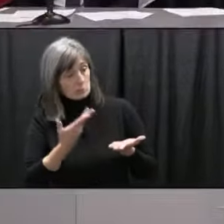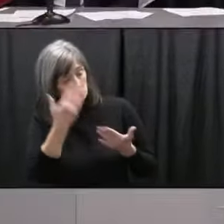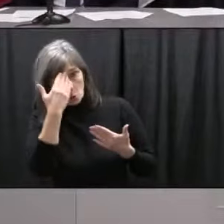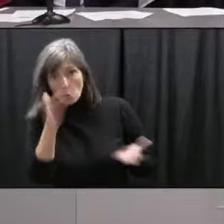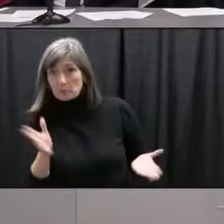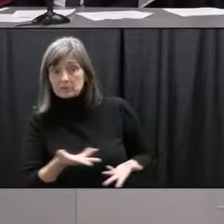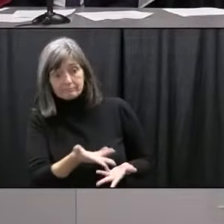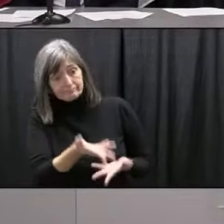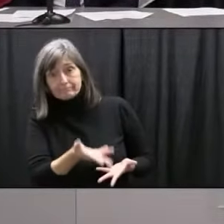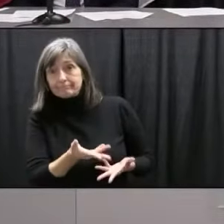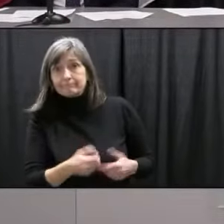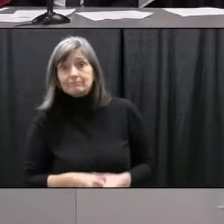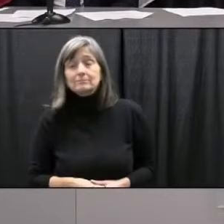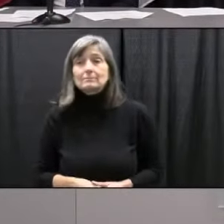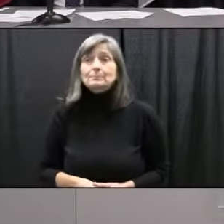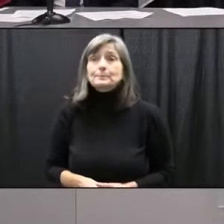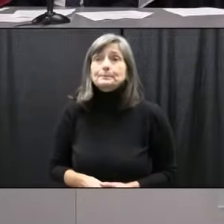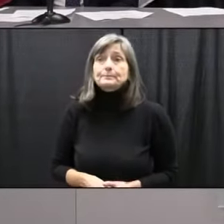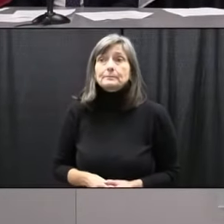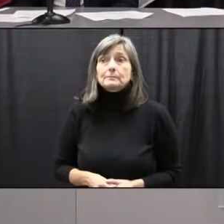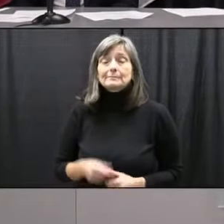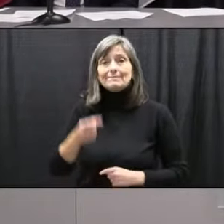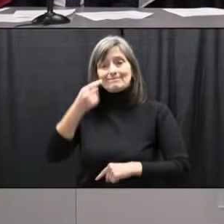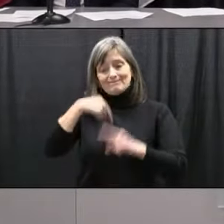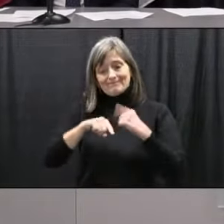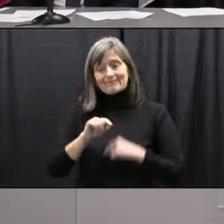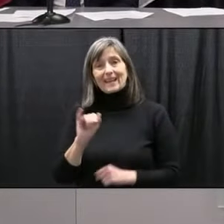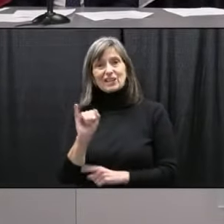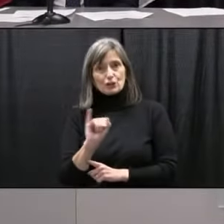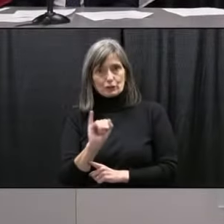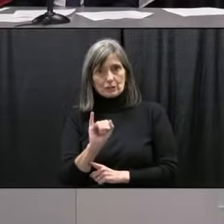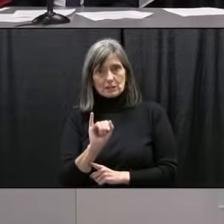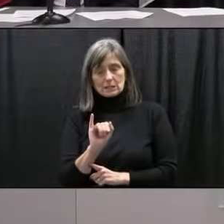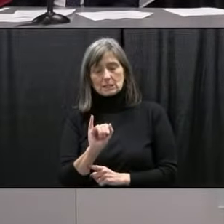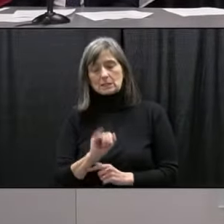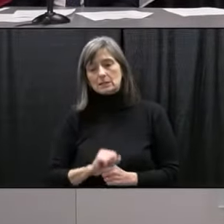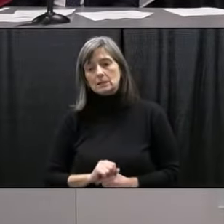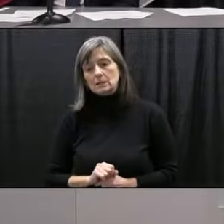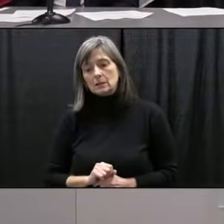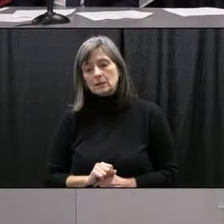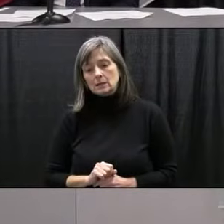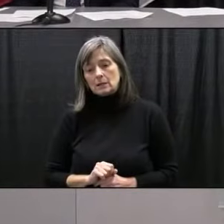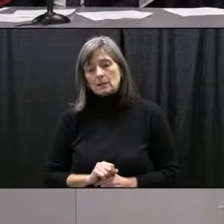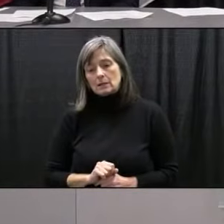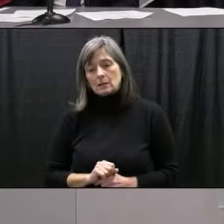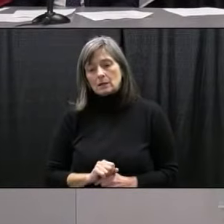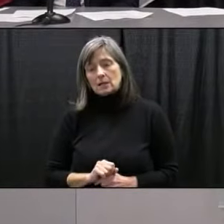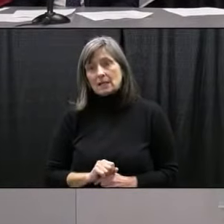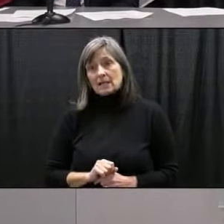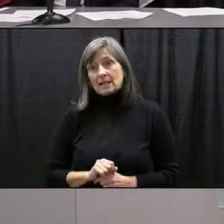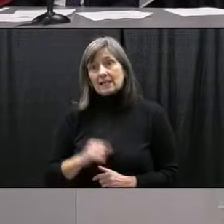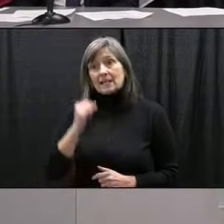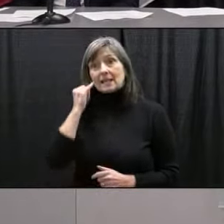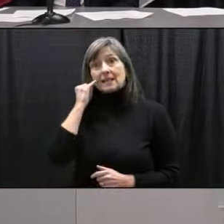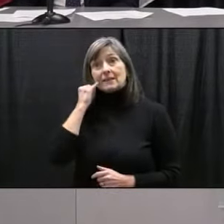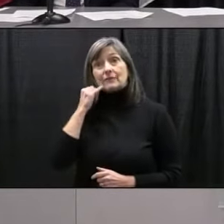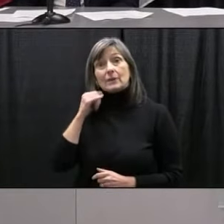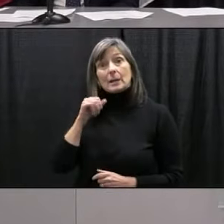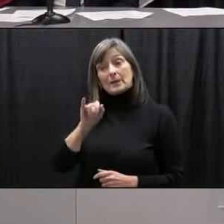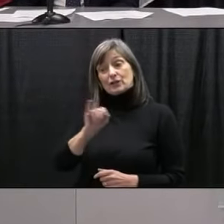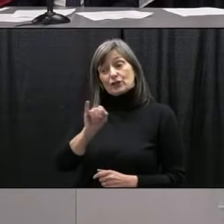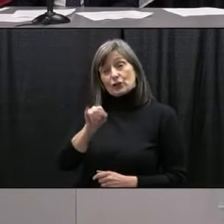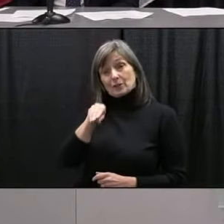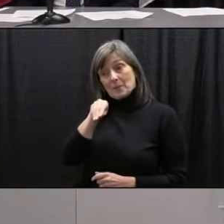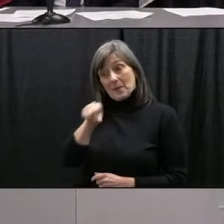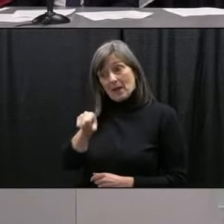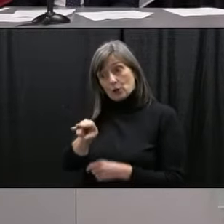Thank you. And just going back to the insurance issue, is there a deductible required to use